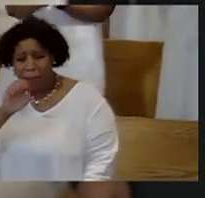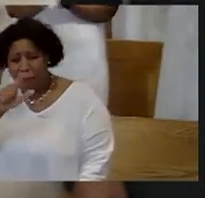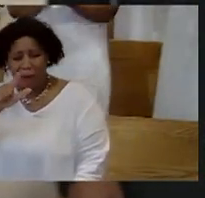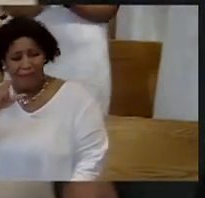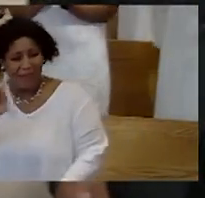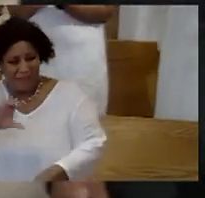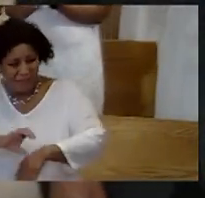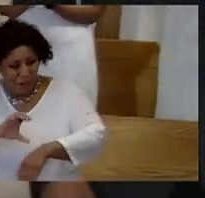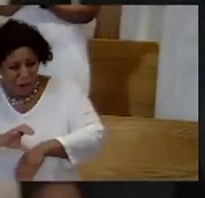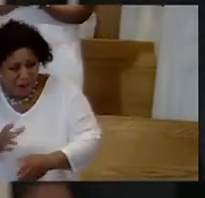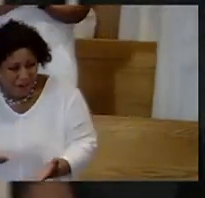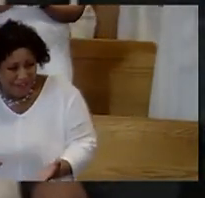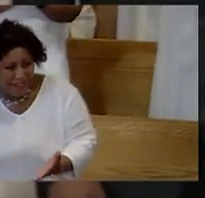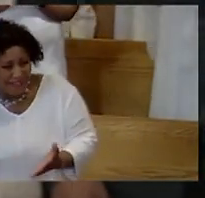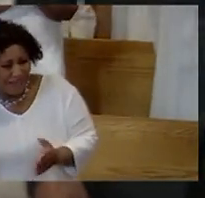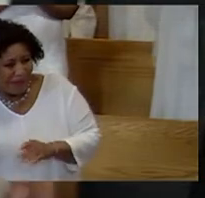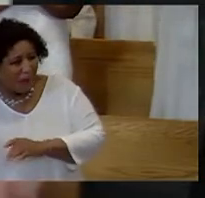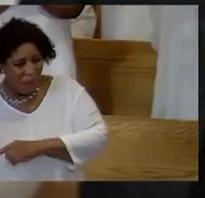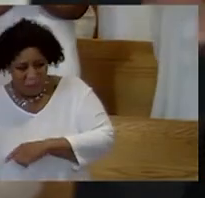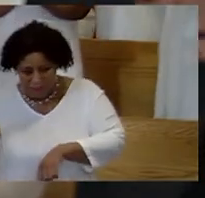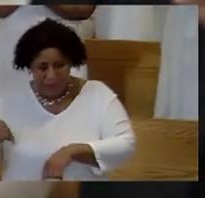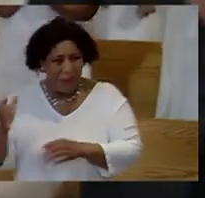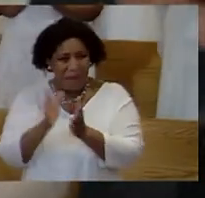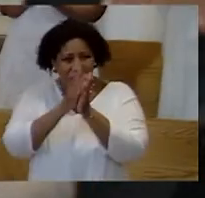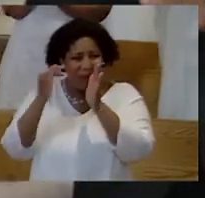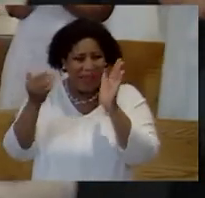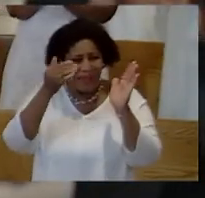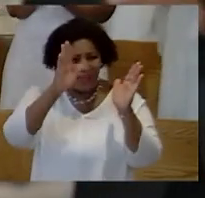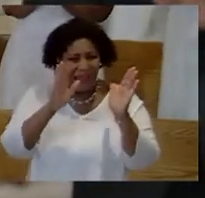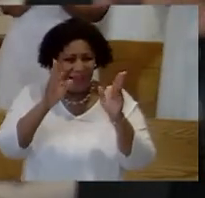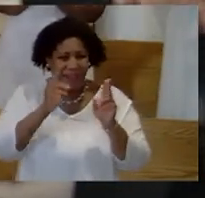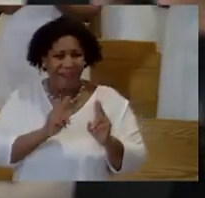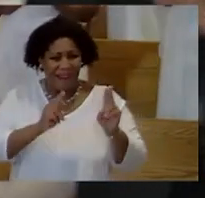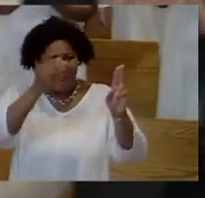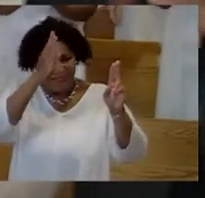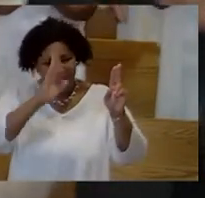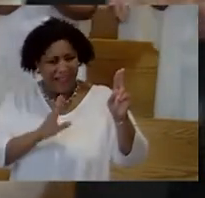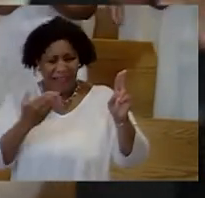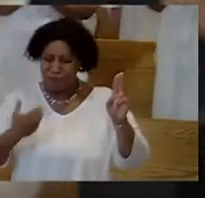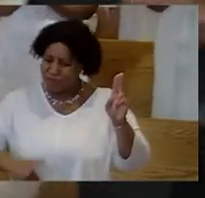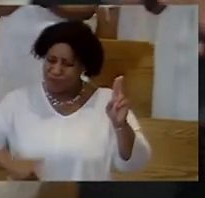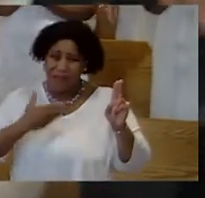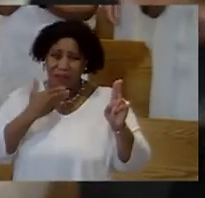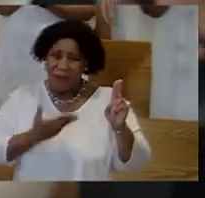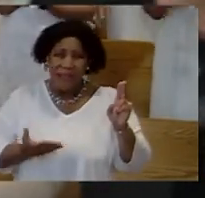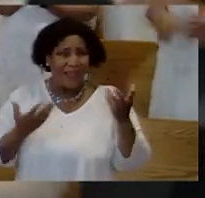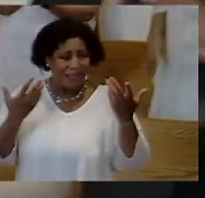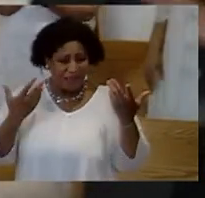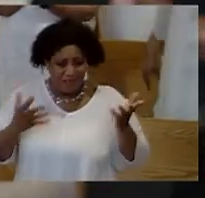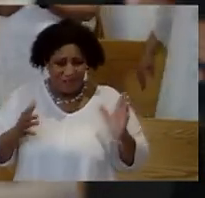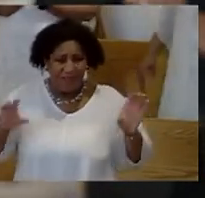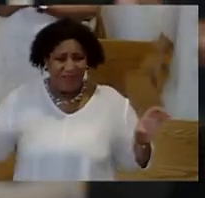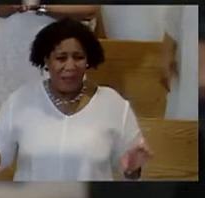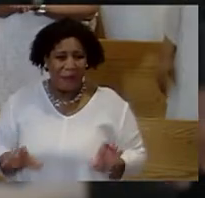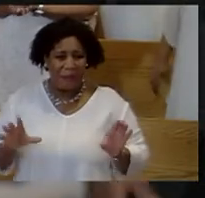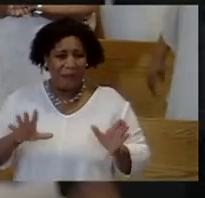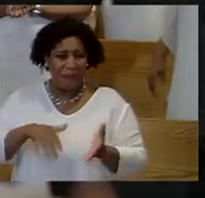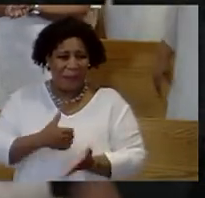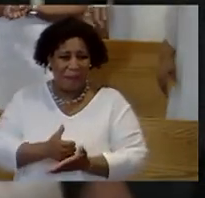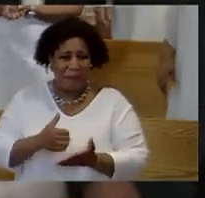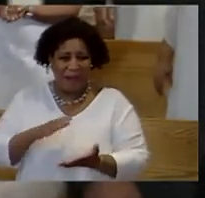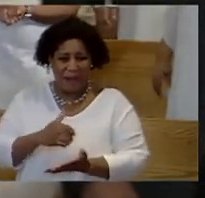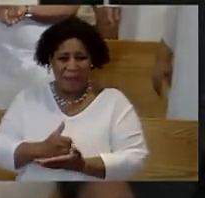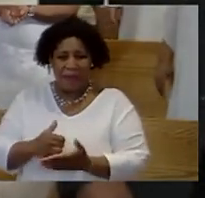We have come to give God praise and honor for the good things that the Lord has done.